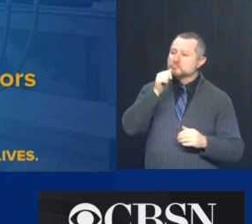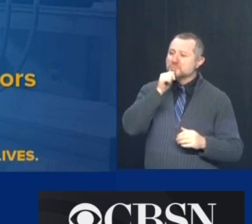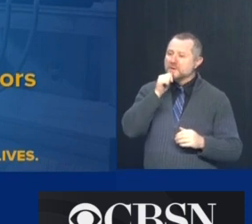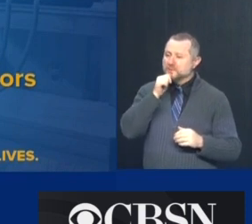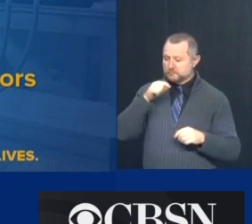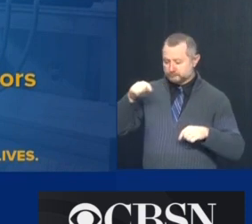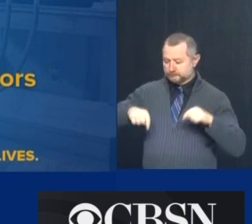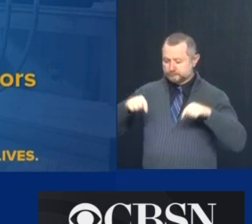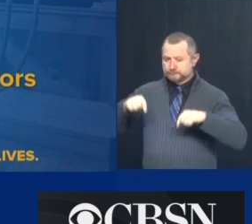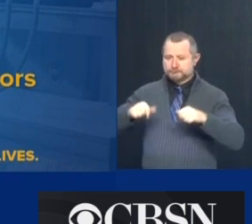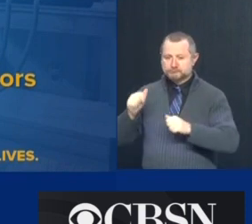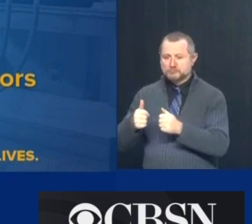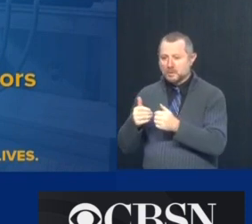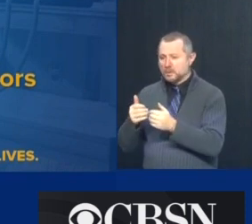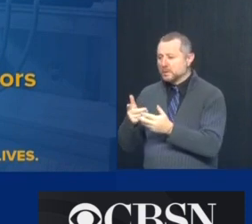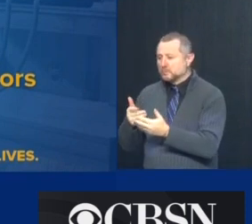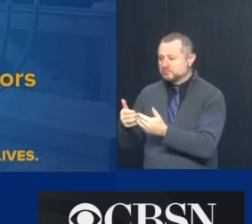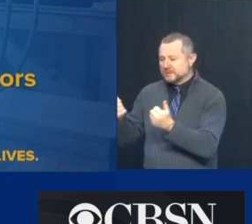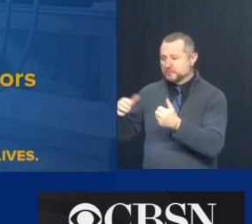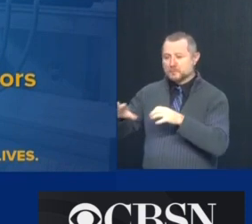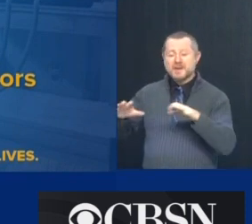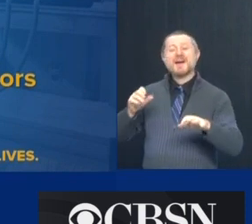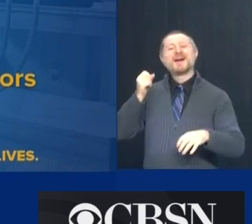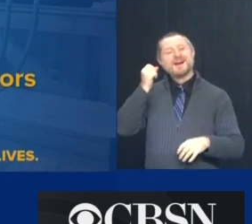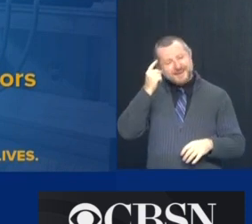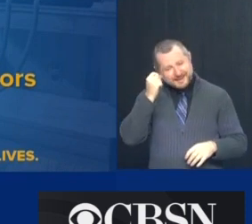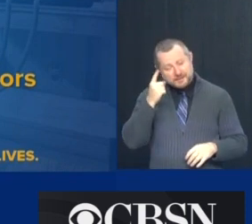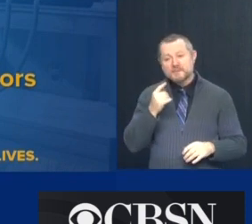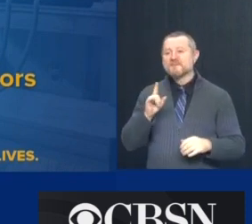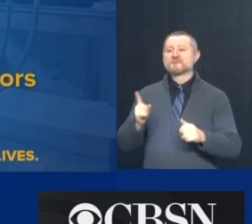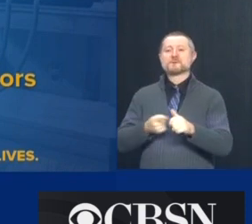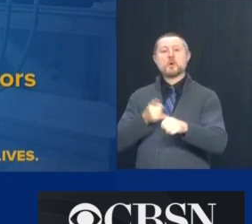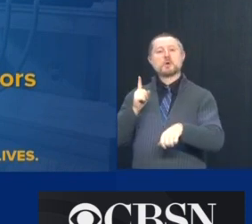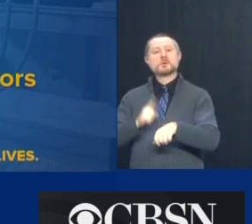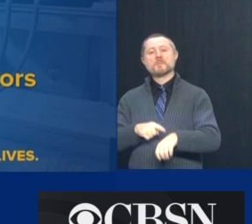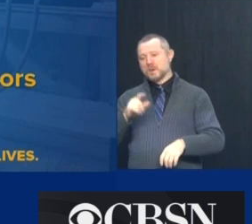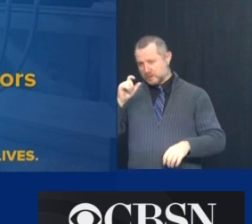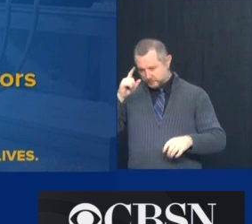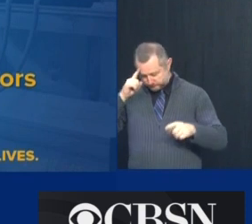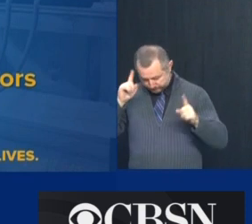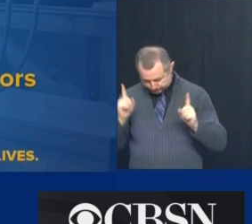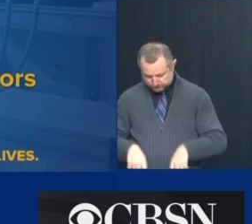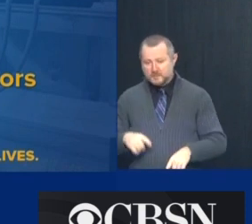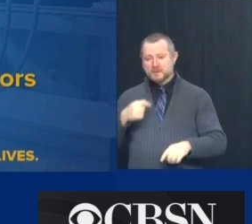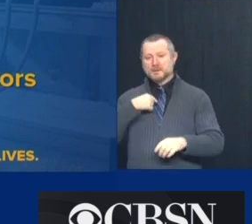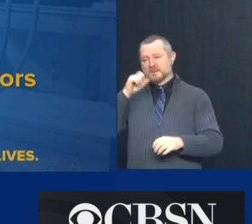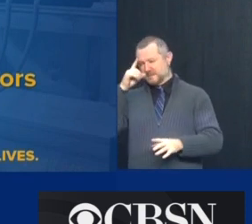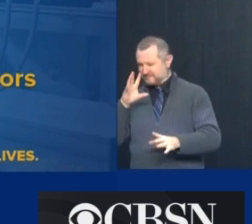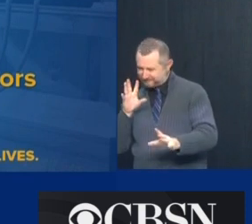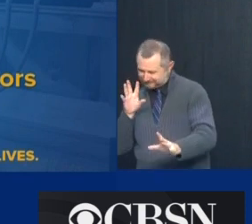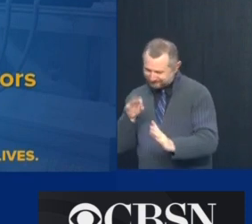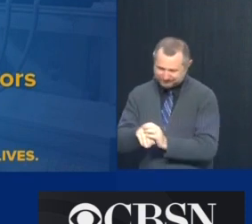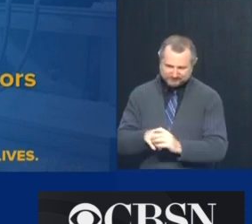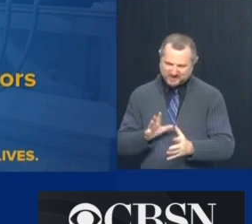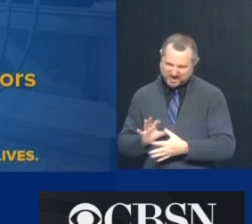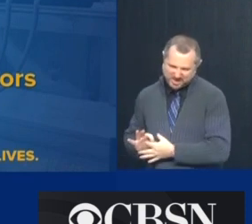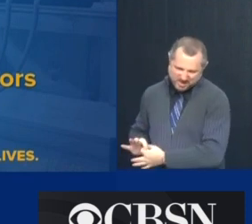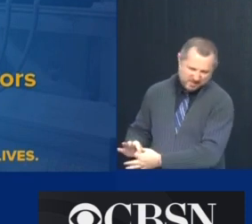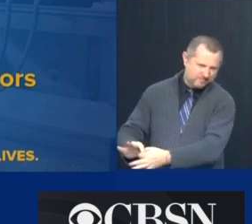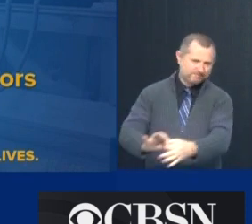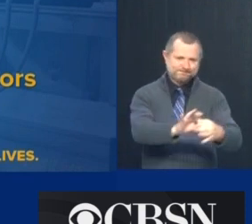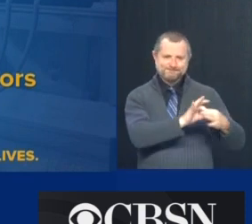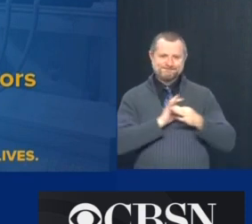system, needed to be managed governmentally. And that was a very